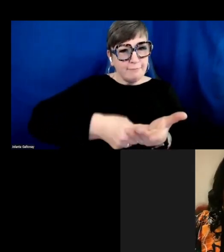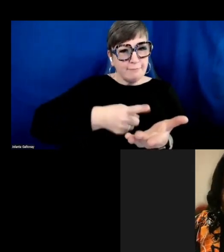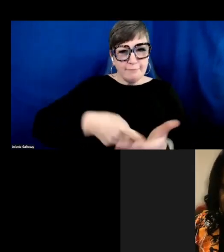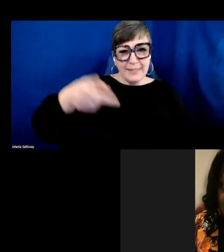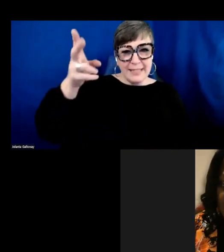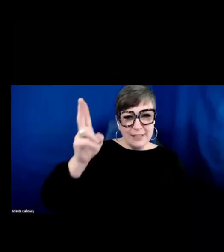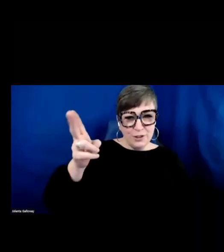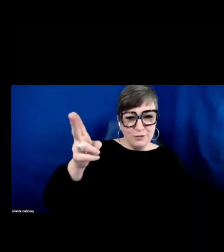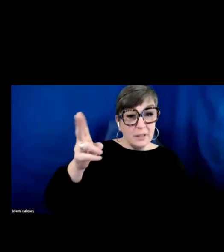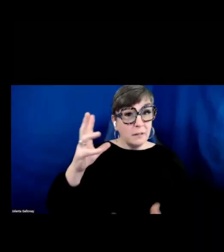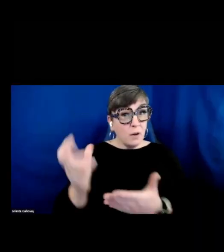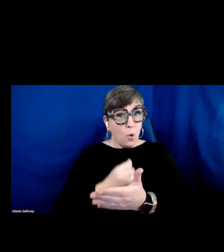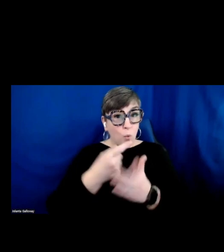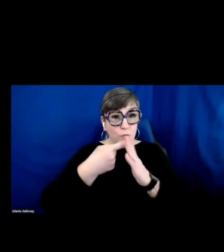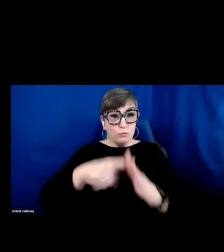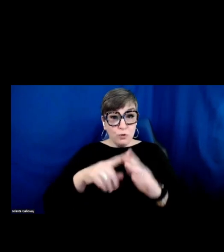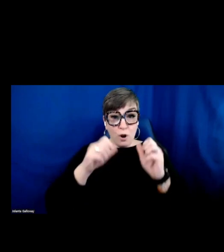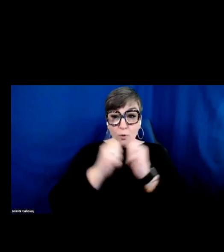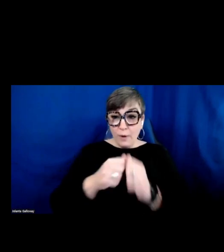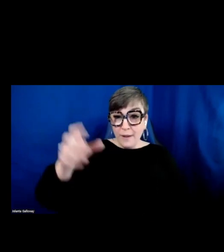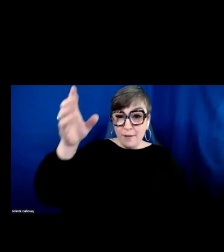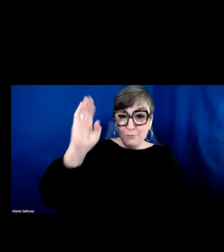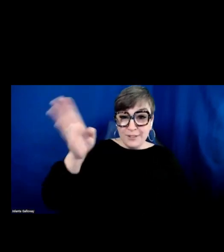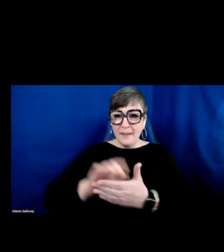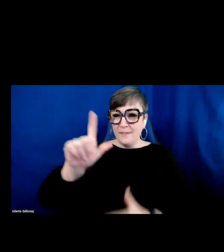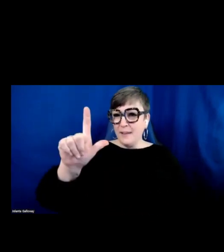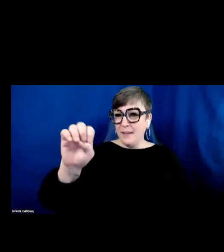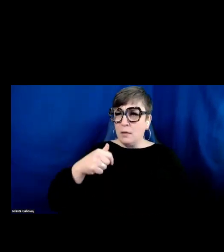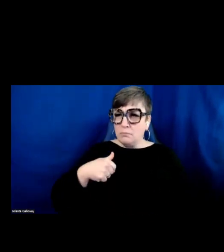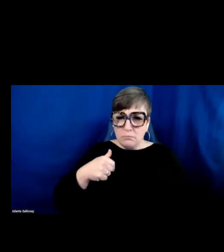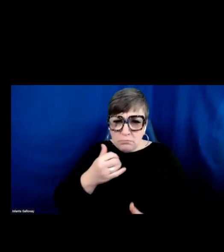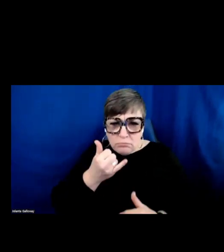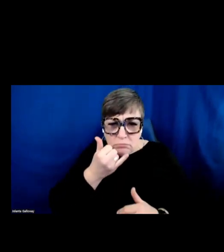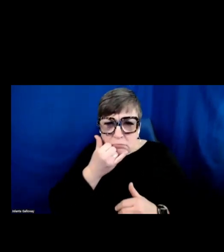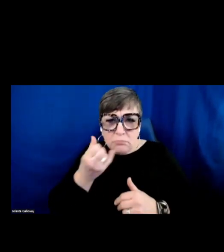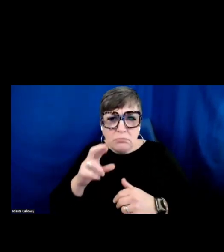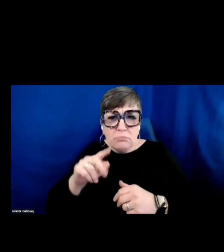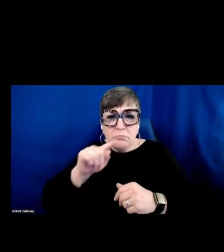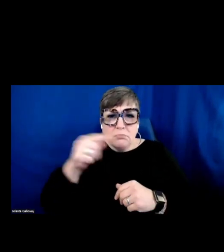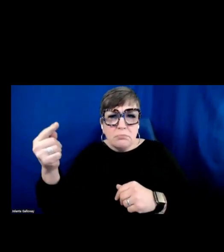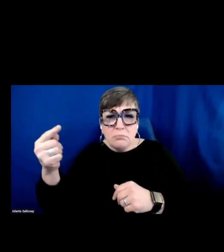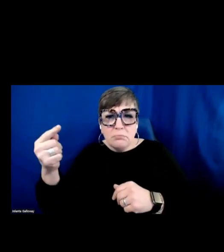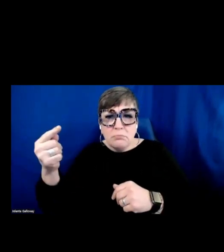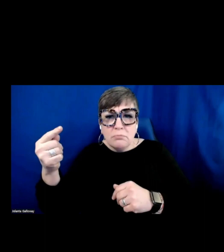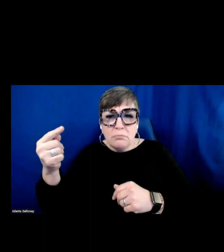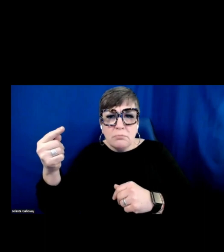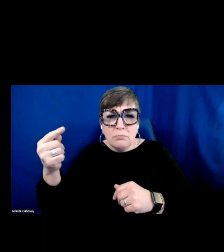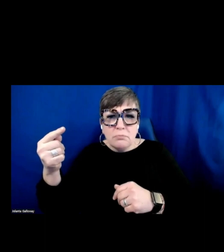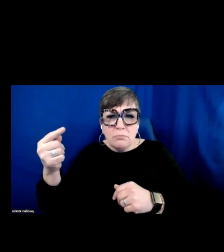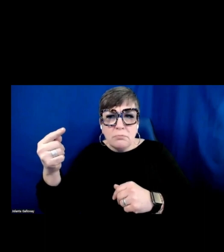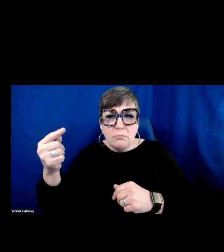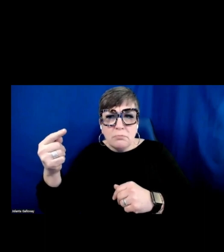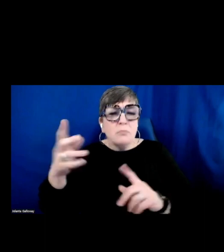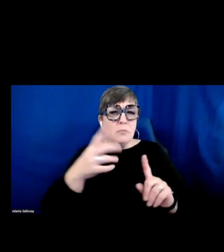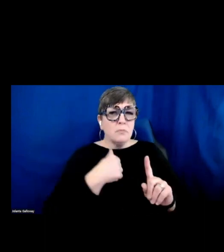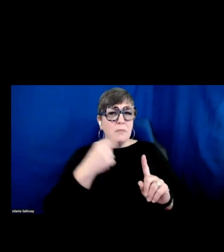presenters and first up we have who's first um i think we'll should we